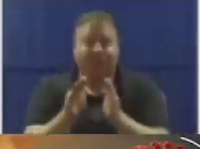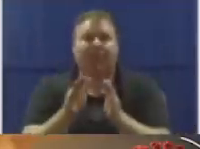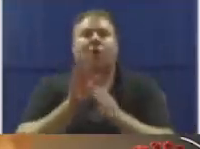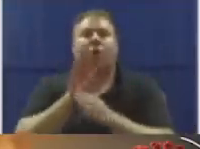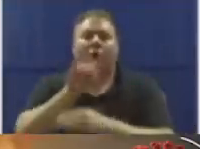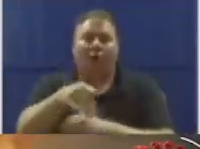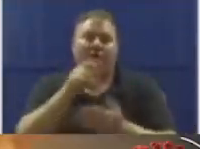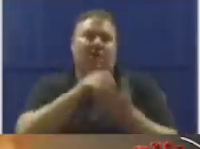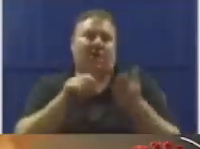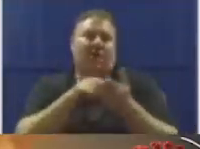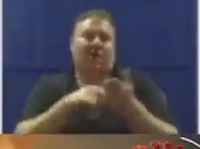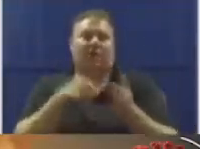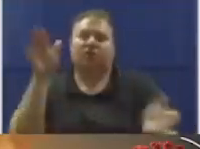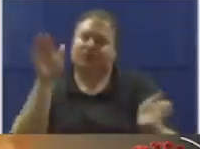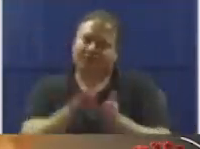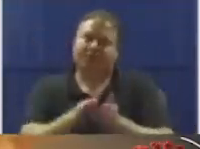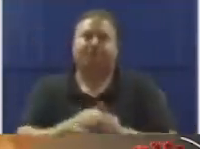elections.